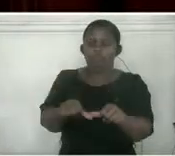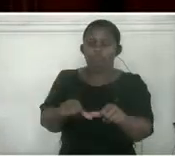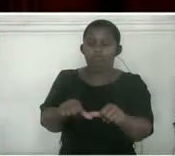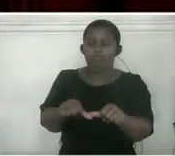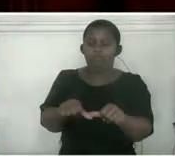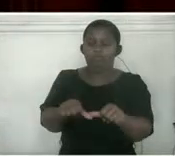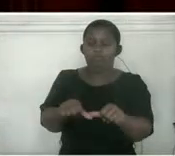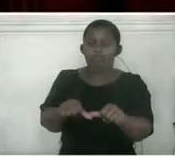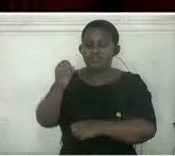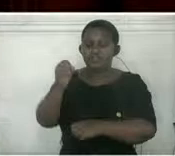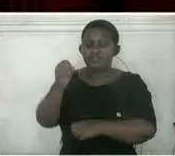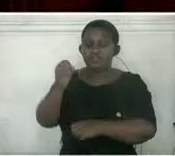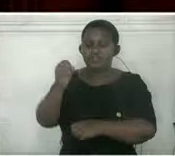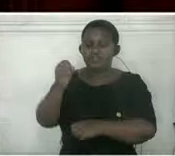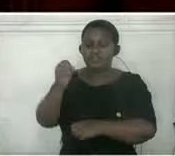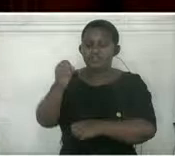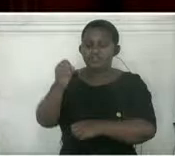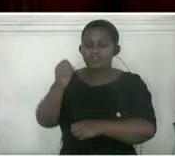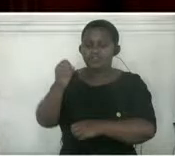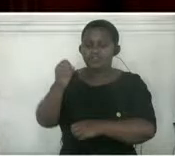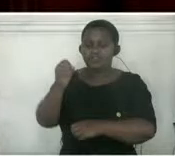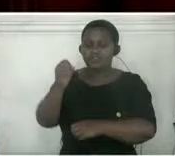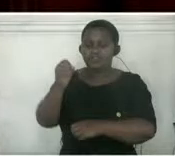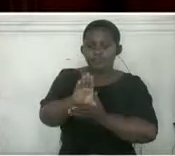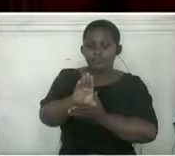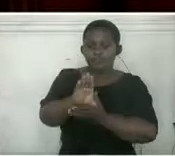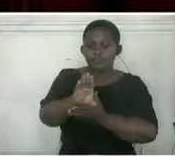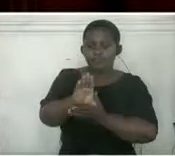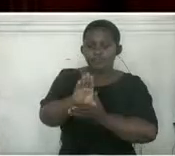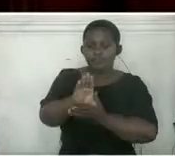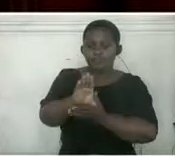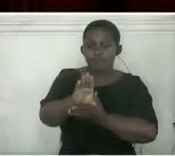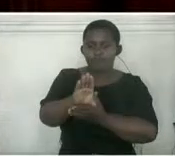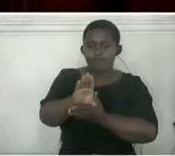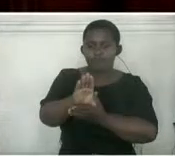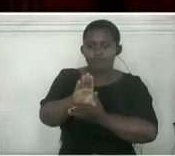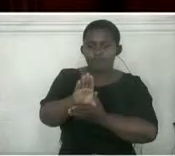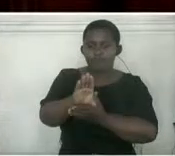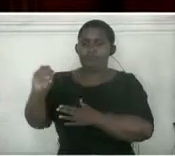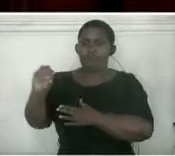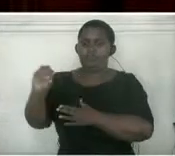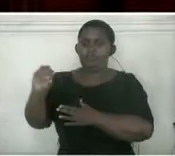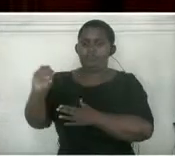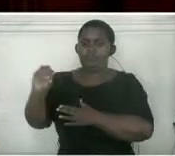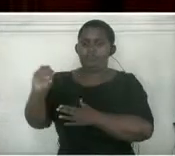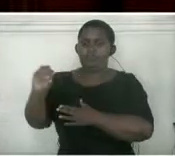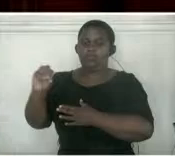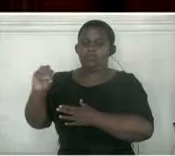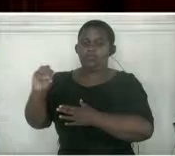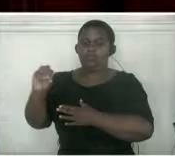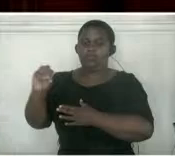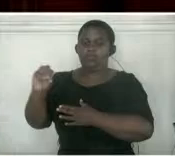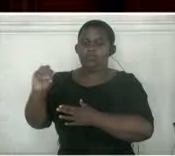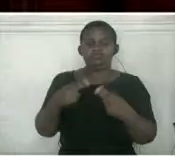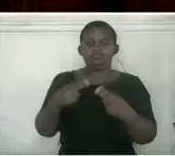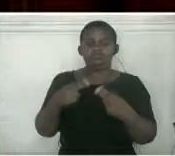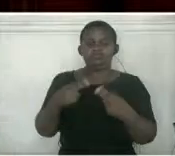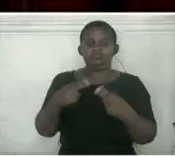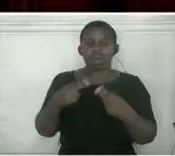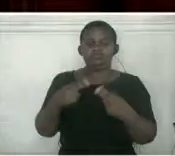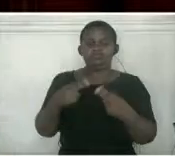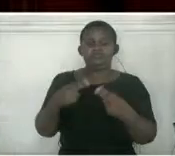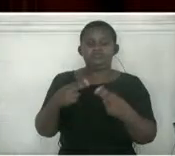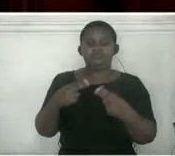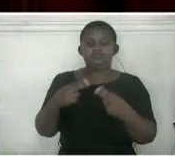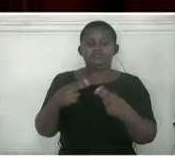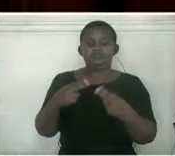1,500 jobs with an investment of 30 million. Art and Craft Market Access